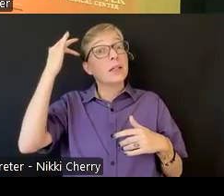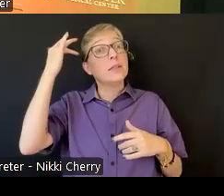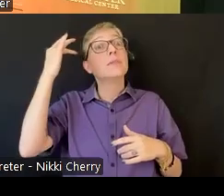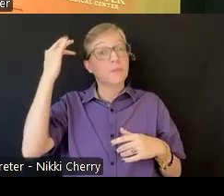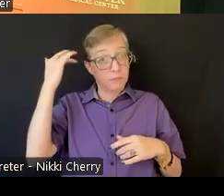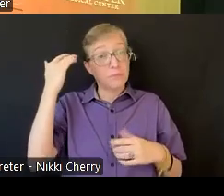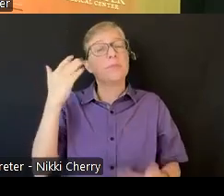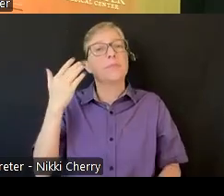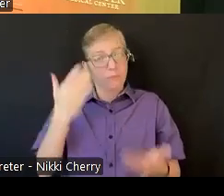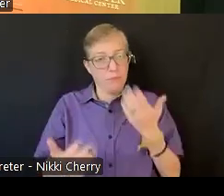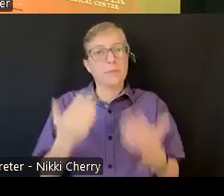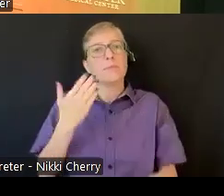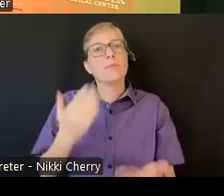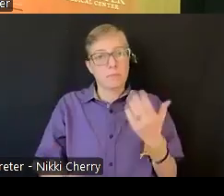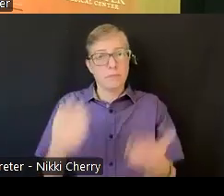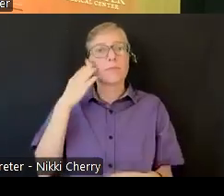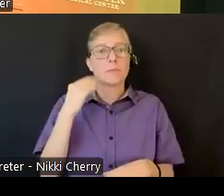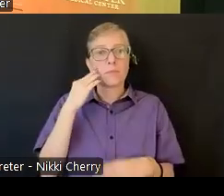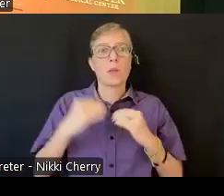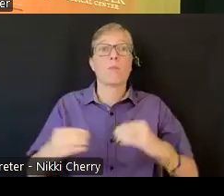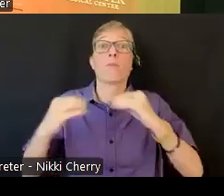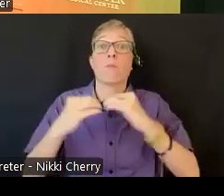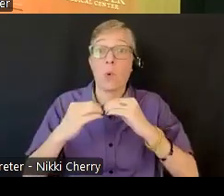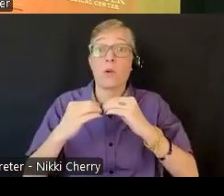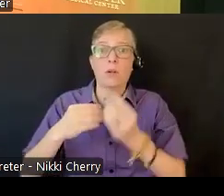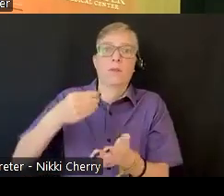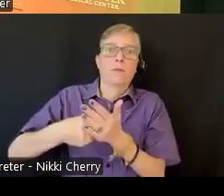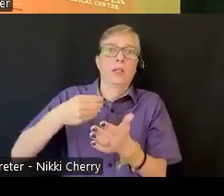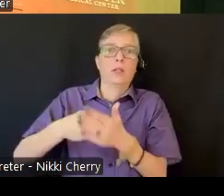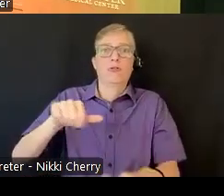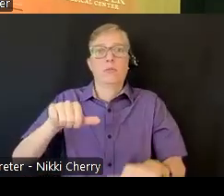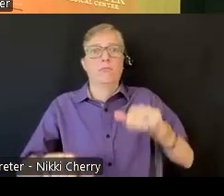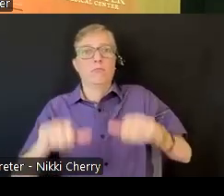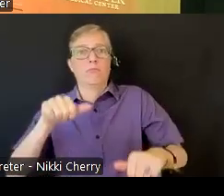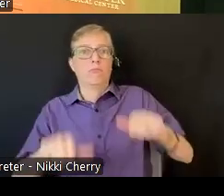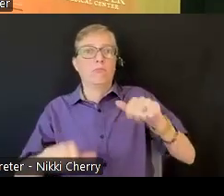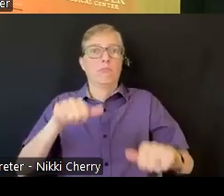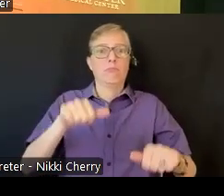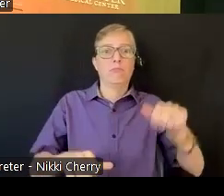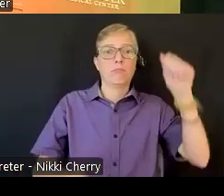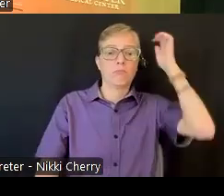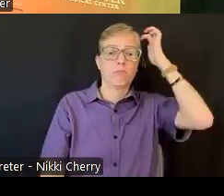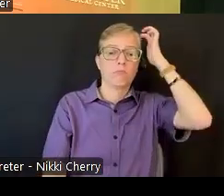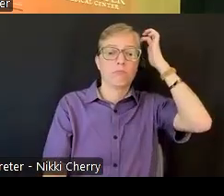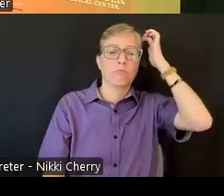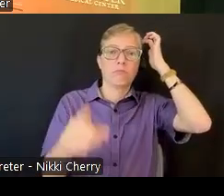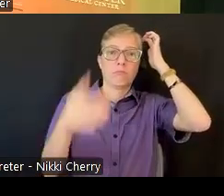more financial uncertainty. As you know, that in last July